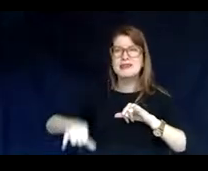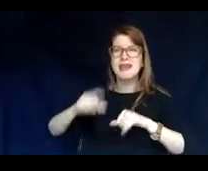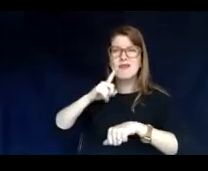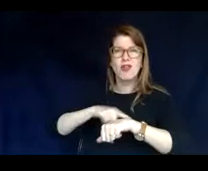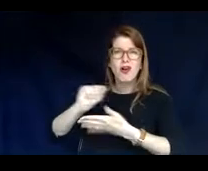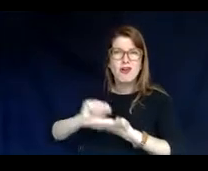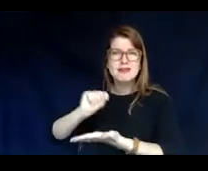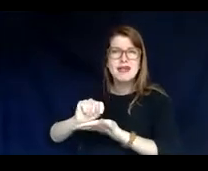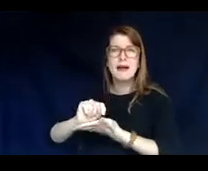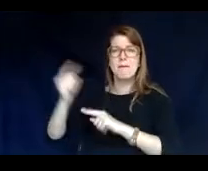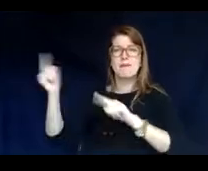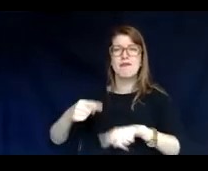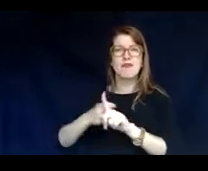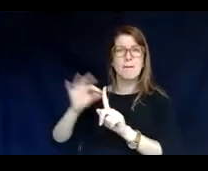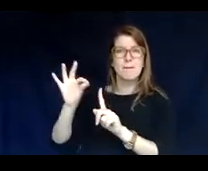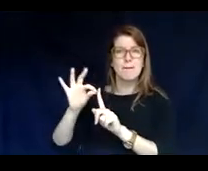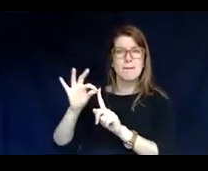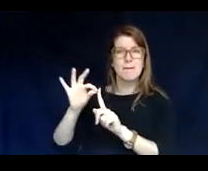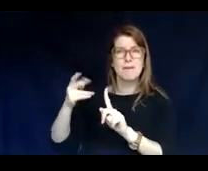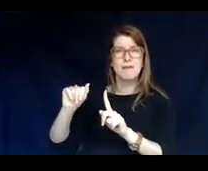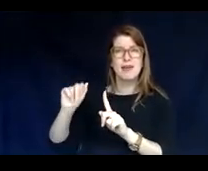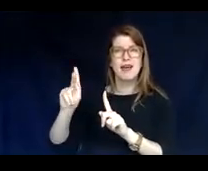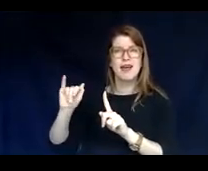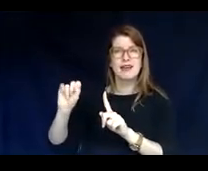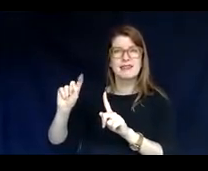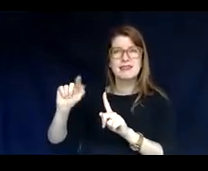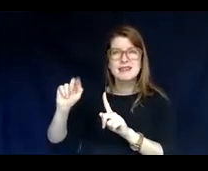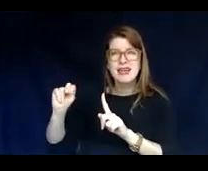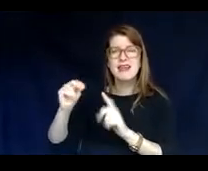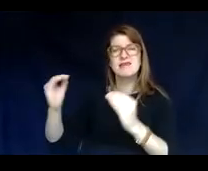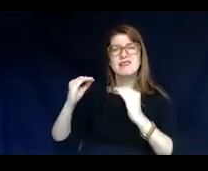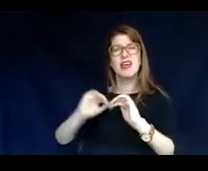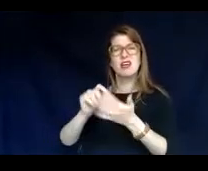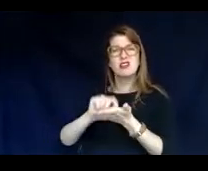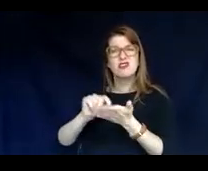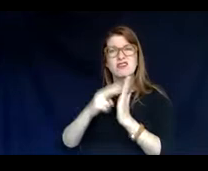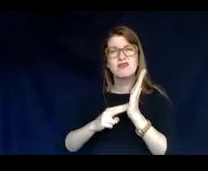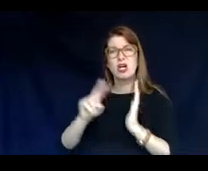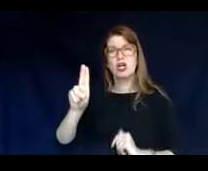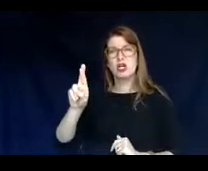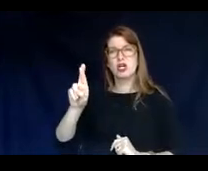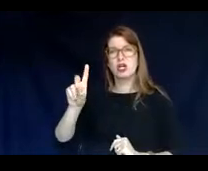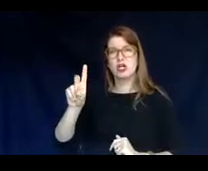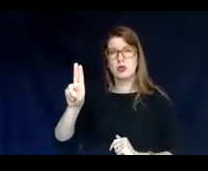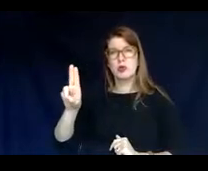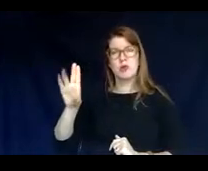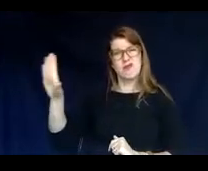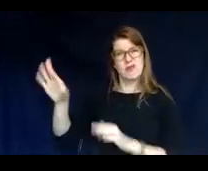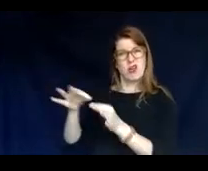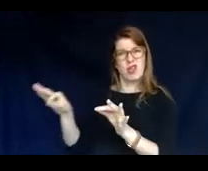time. They would come down from Pakistan, and they would teach us to read and write Urdu, which is the predominant language there. They would also teach